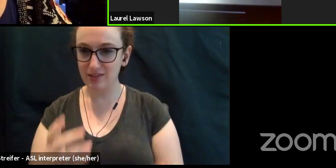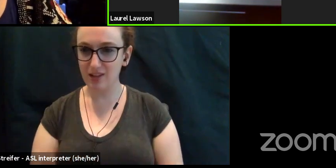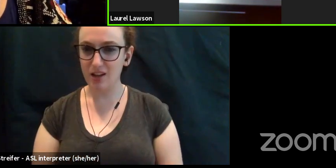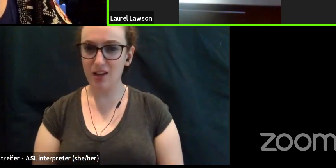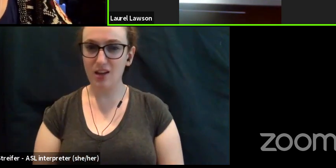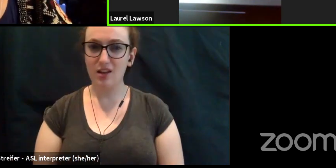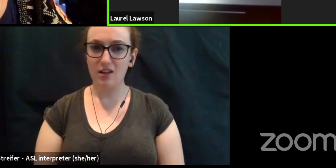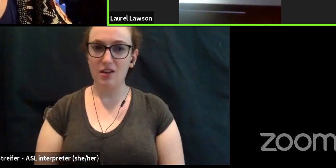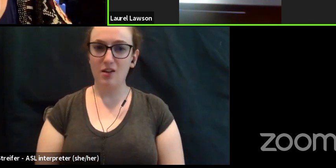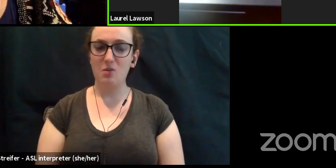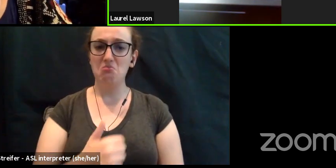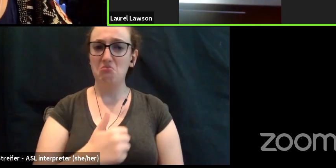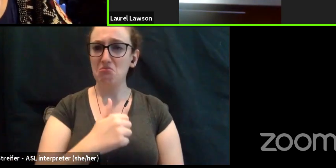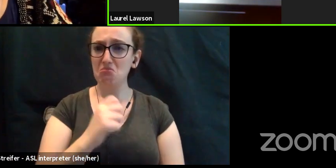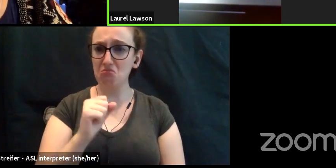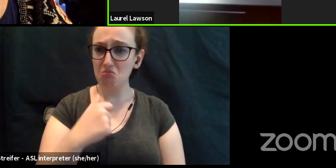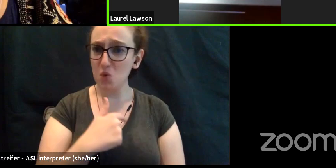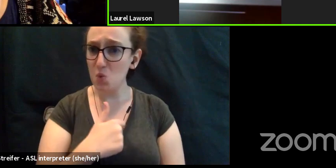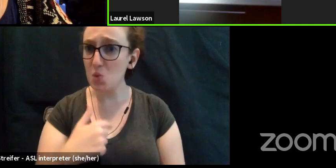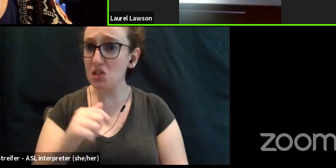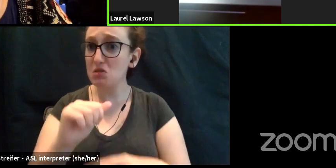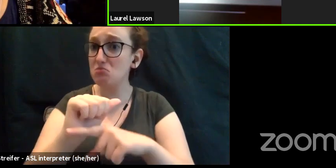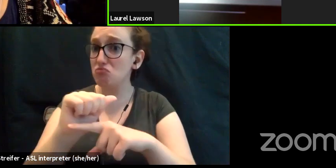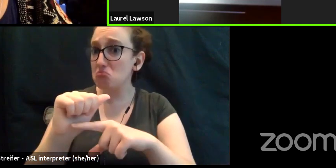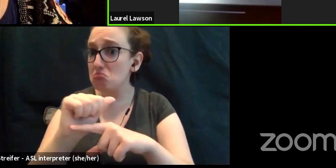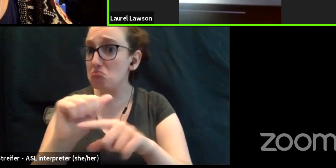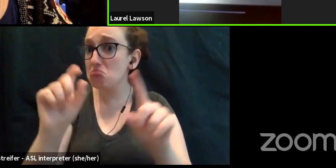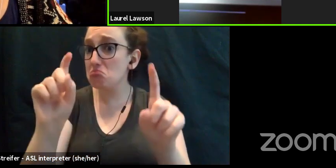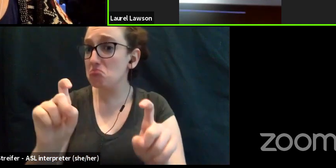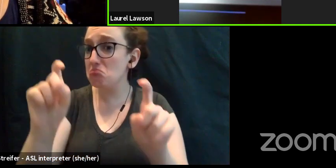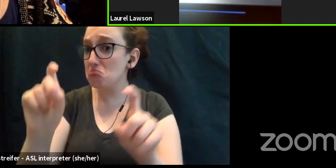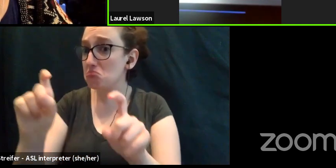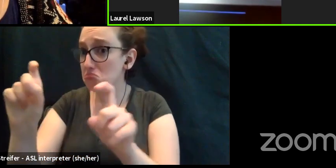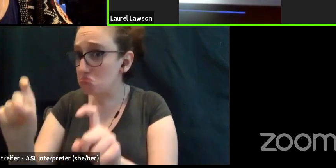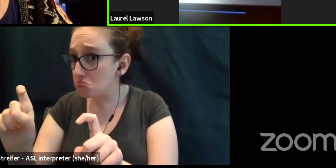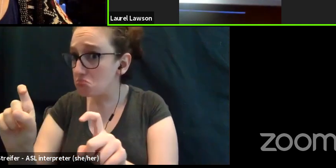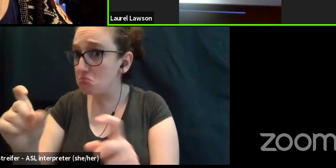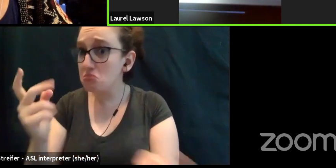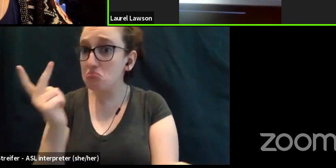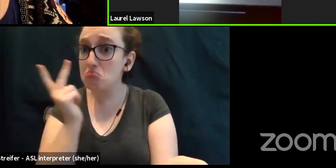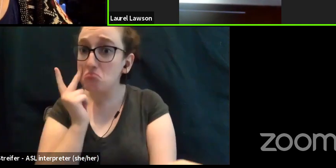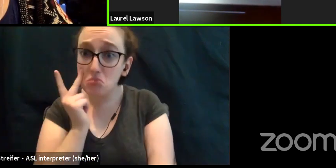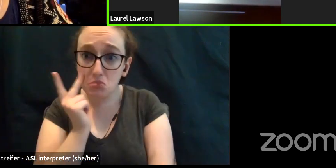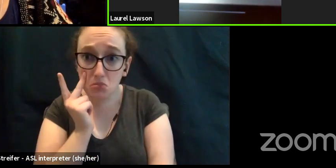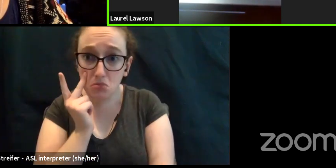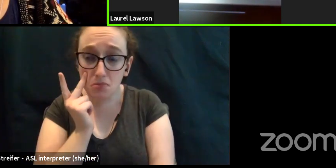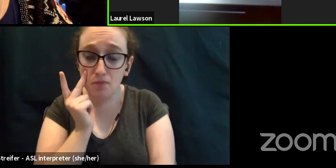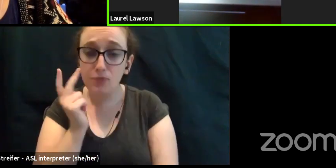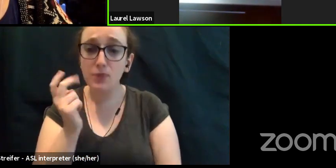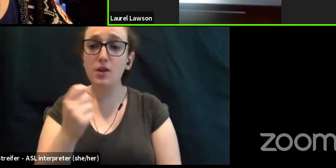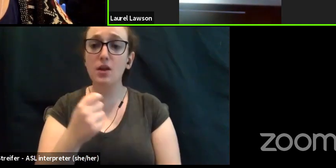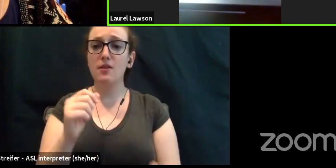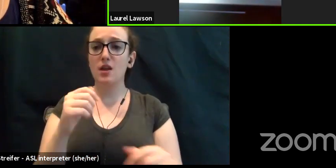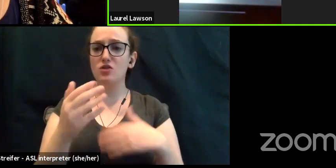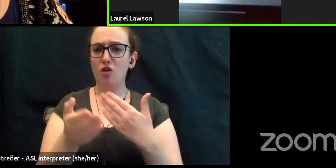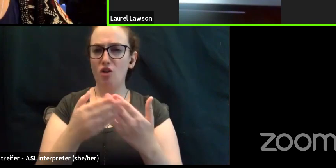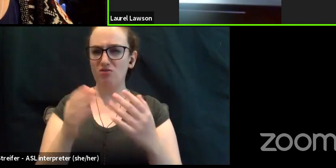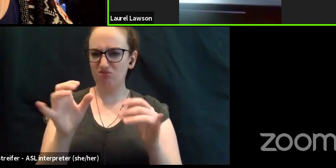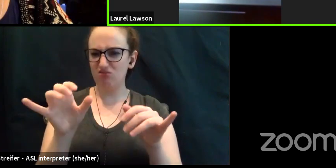do trials, we test out, we do showings. This is all kind of very